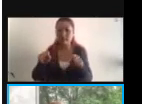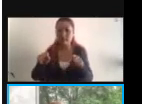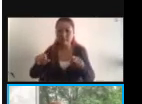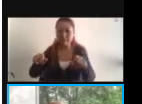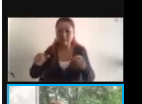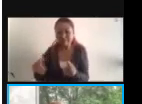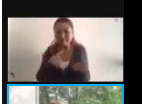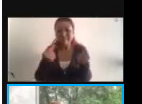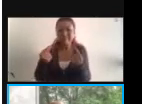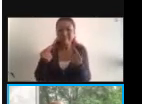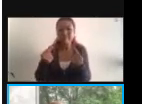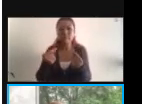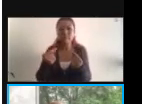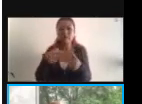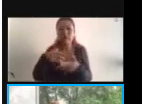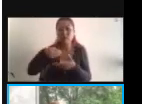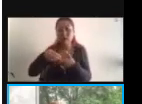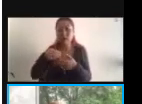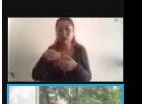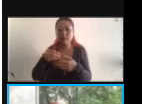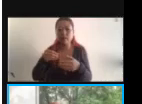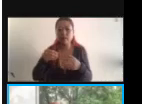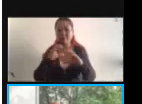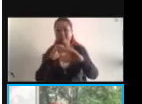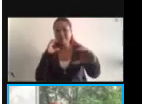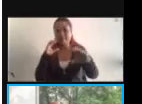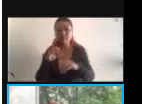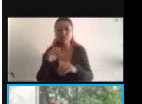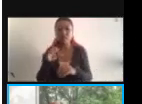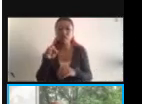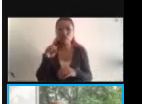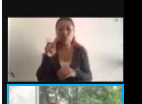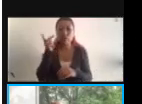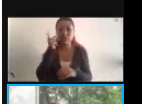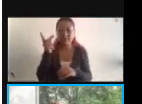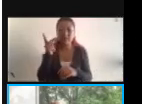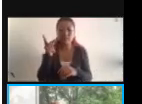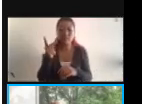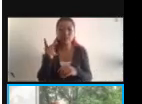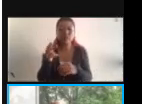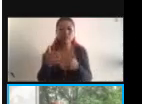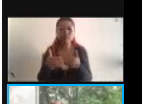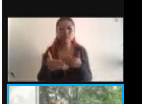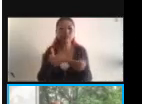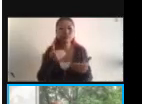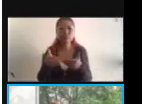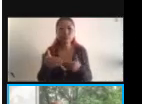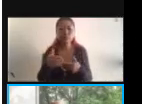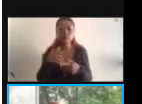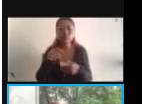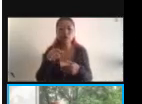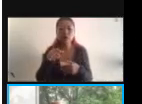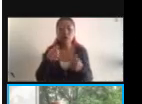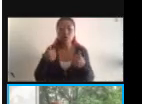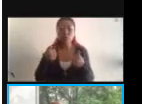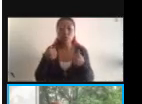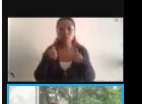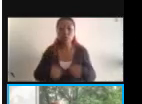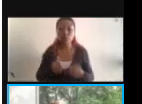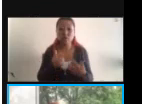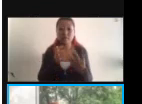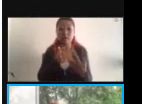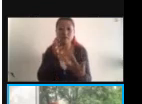of the vehicle. As you can see, even though the suits were customized for the